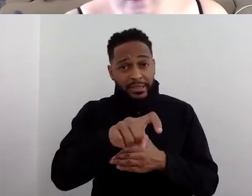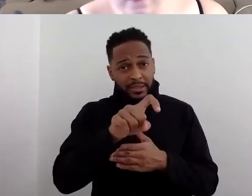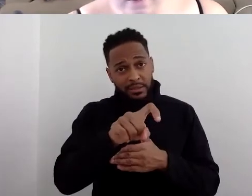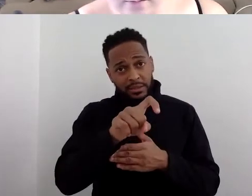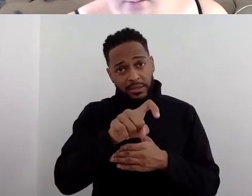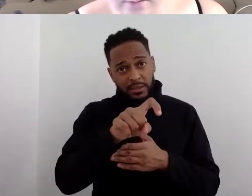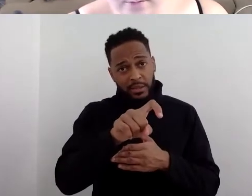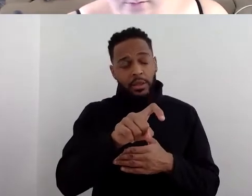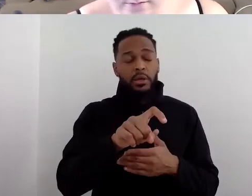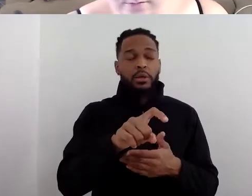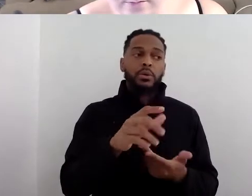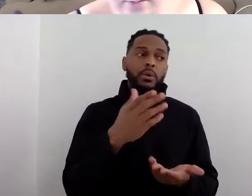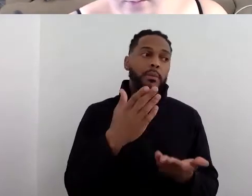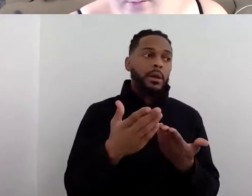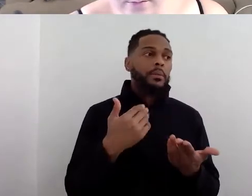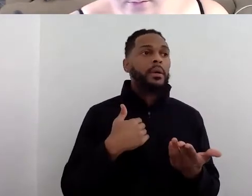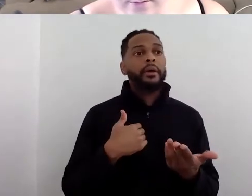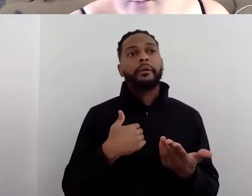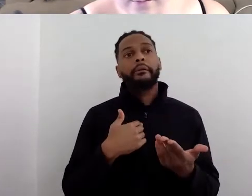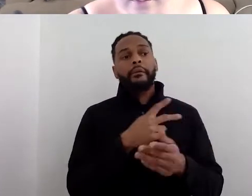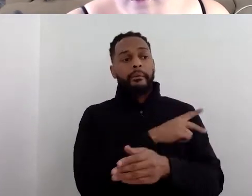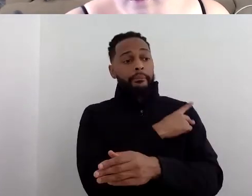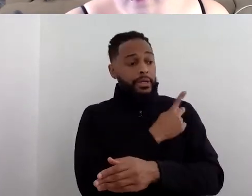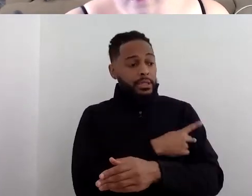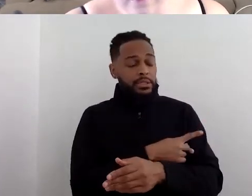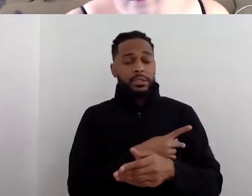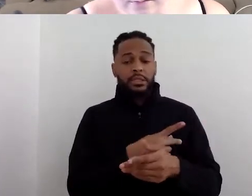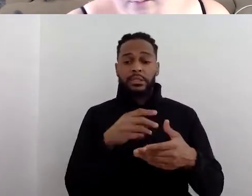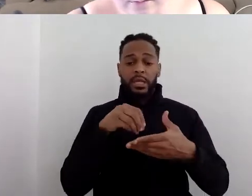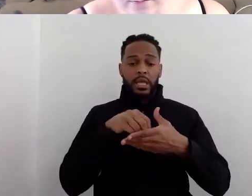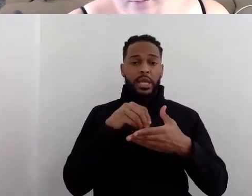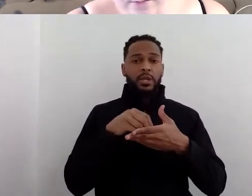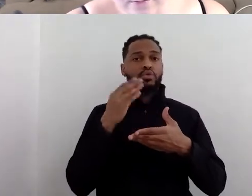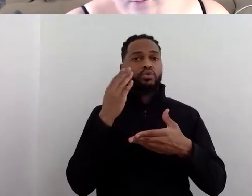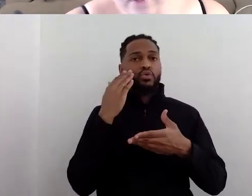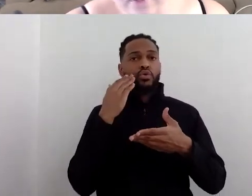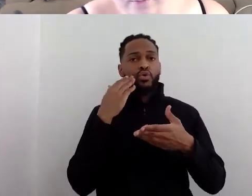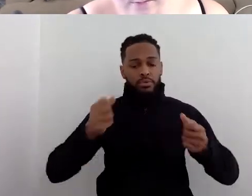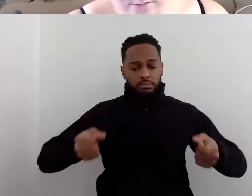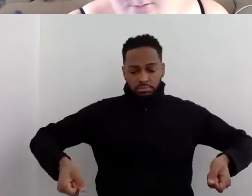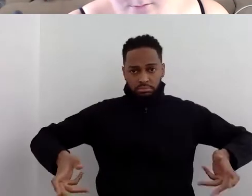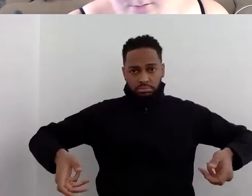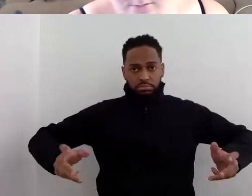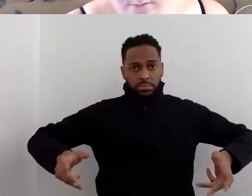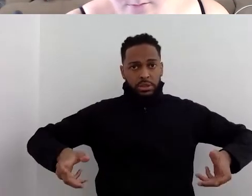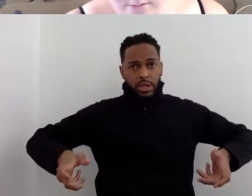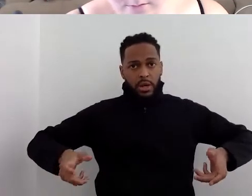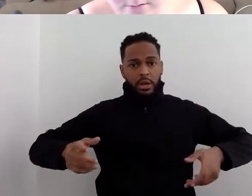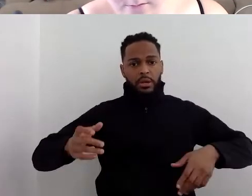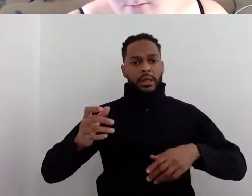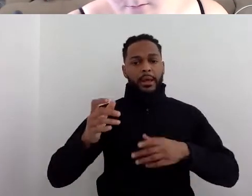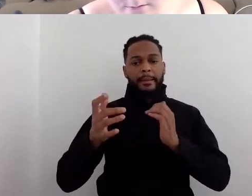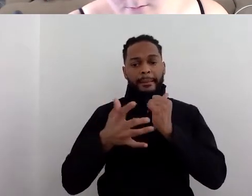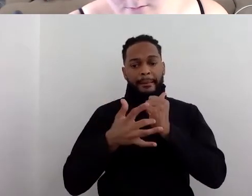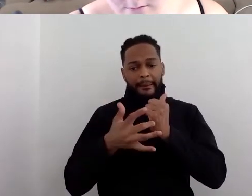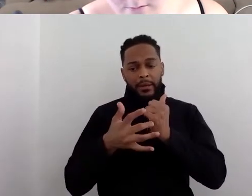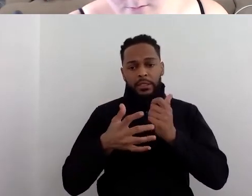power chairs or wheelchairs and they live in a walk-up. And, if I don't video visit them, I'm just not going to see them.